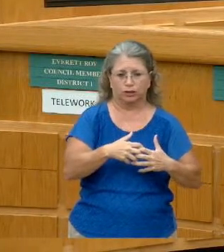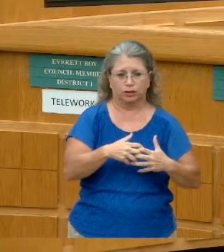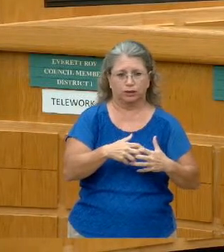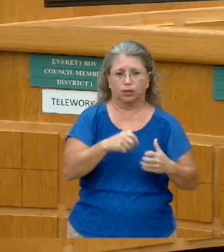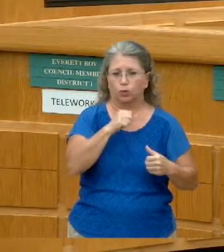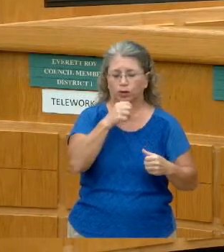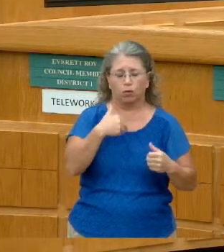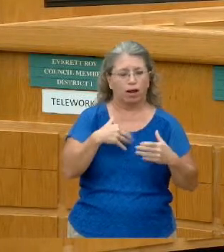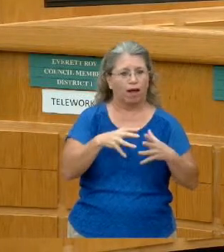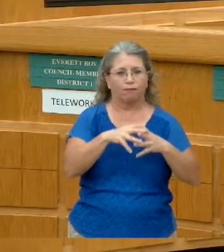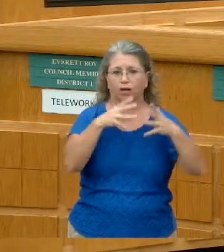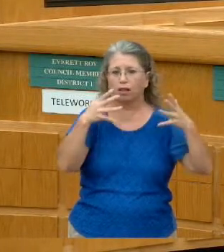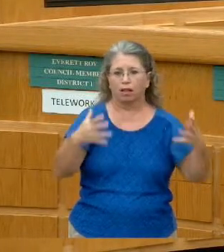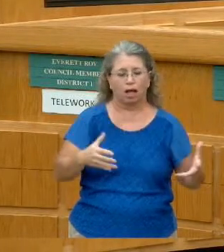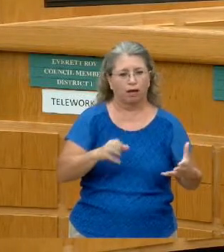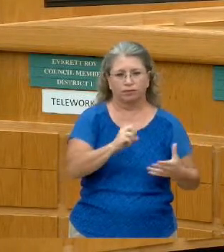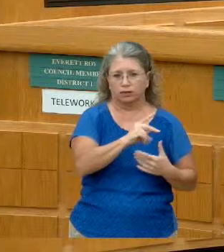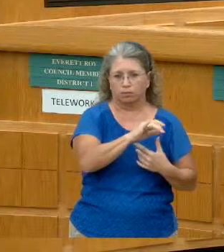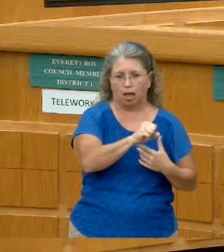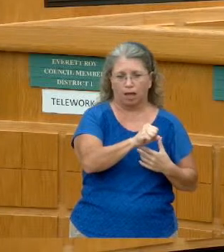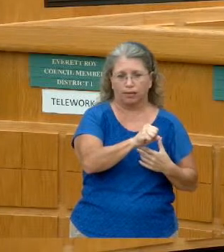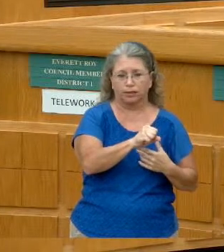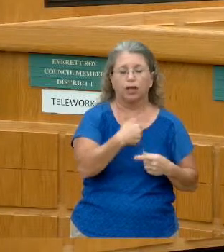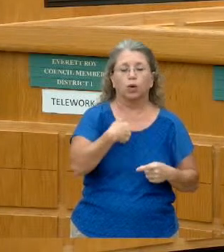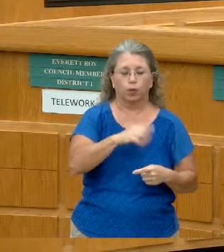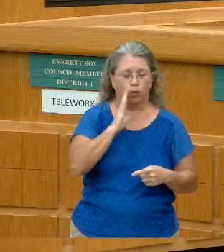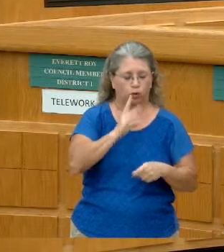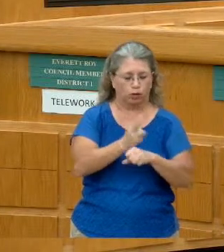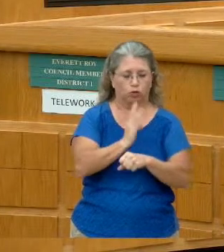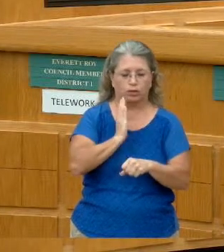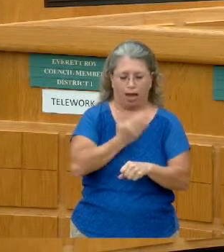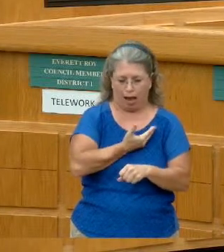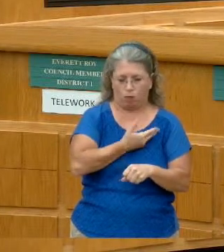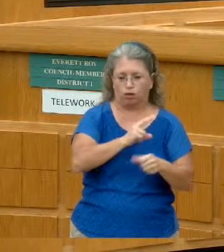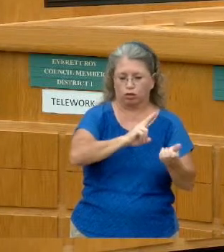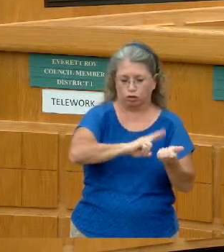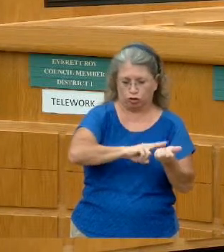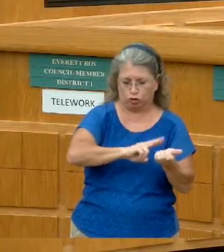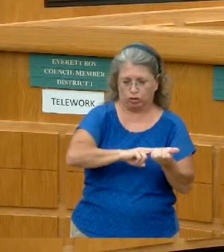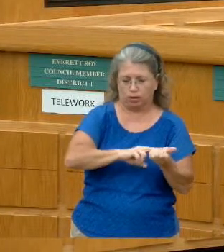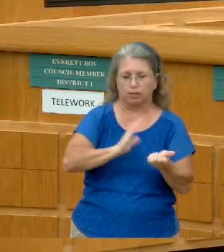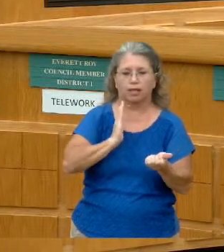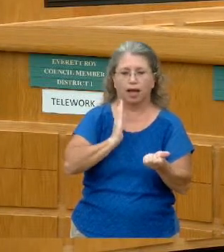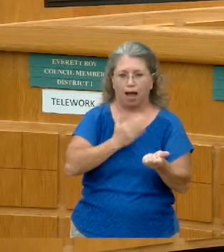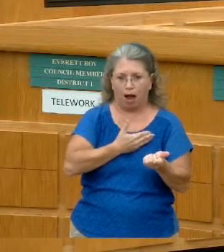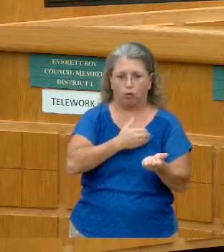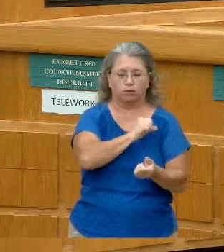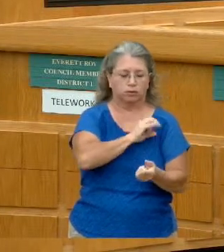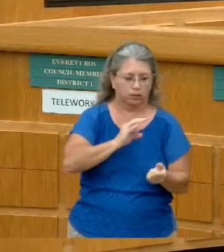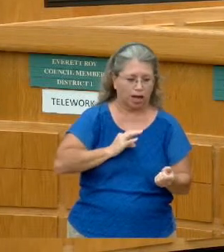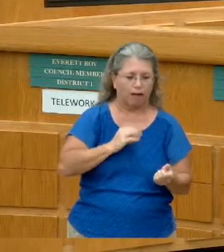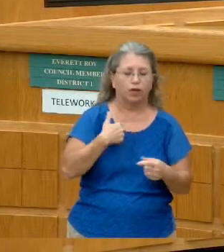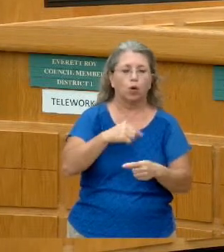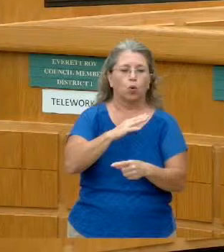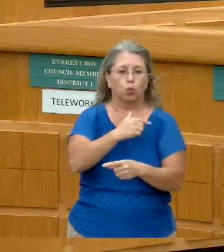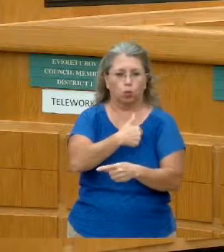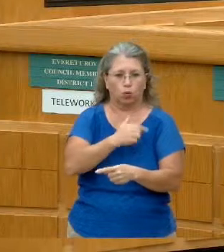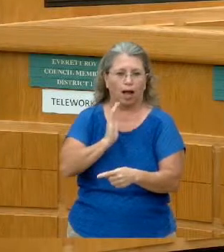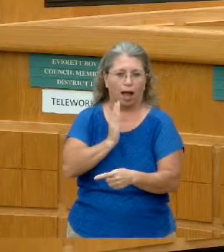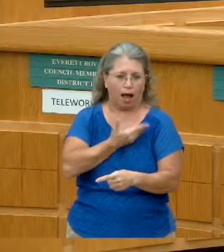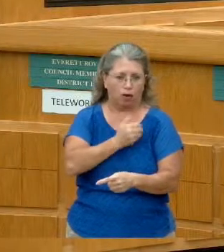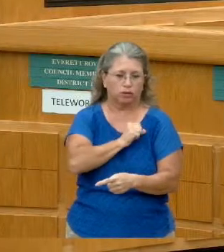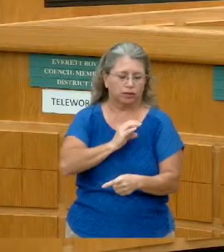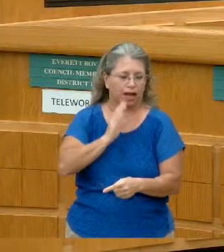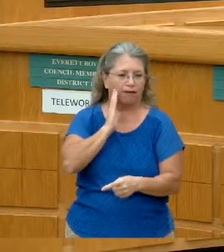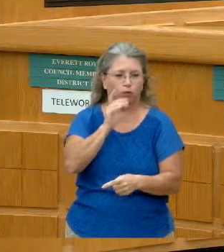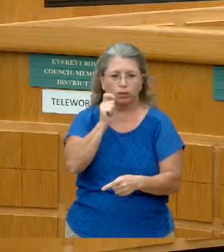in abundance. We will be using our own nurses, our own logistics, and we will take the swabs like always. Nothing